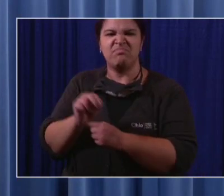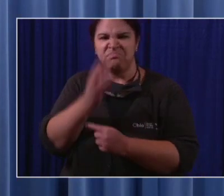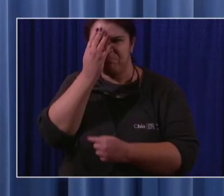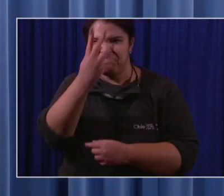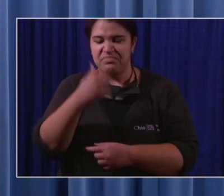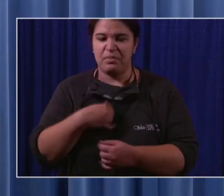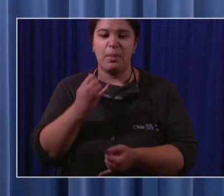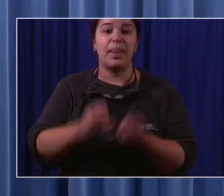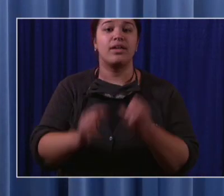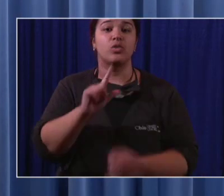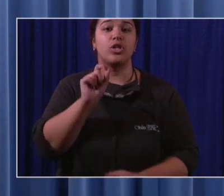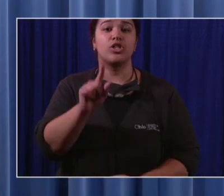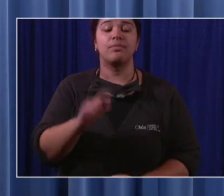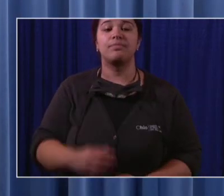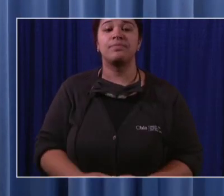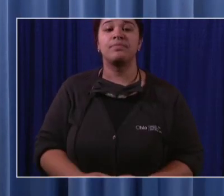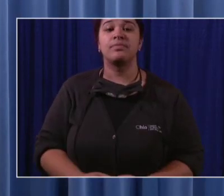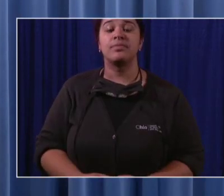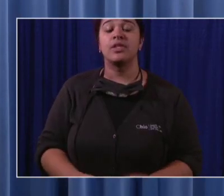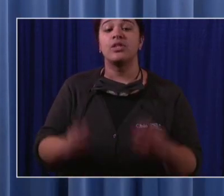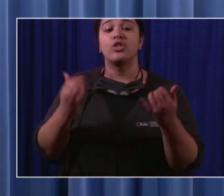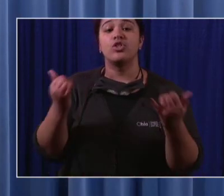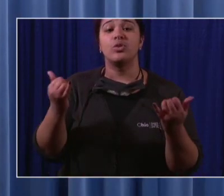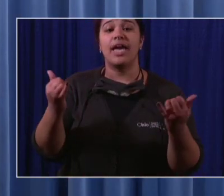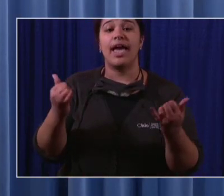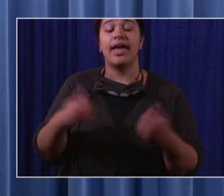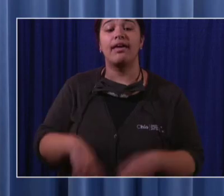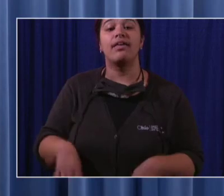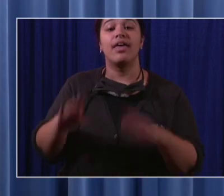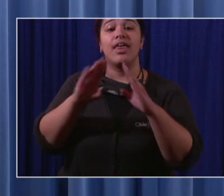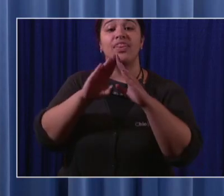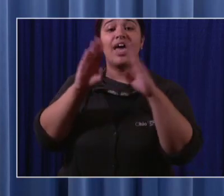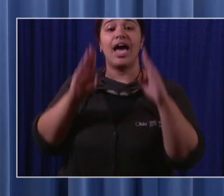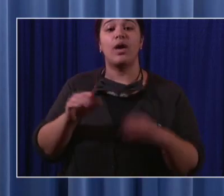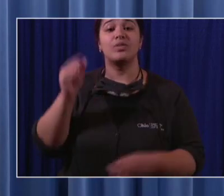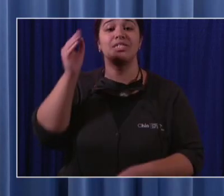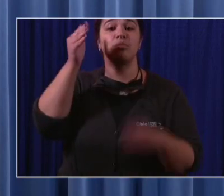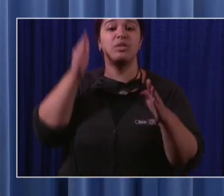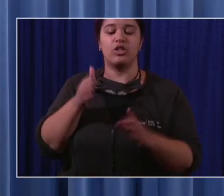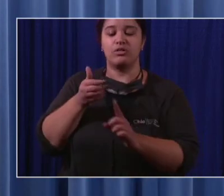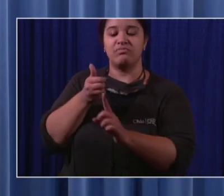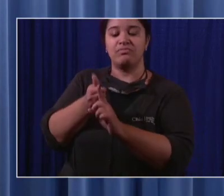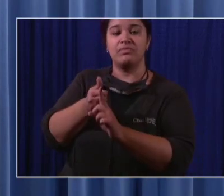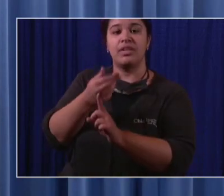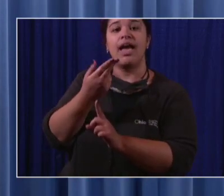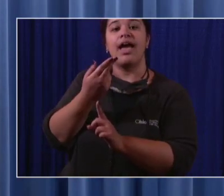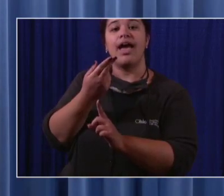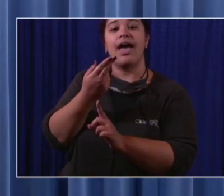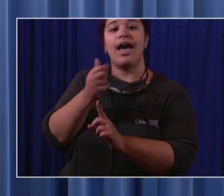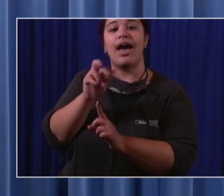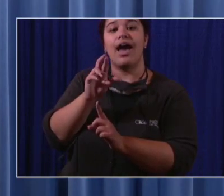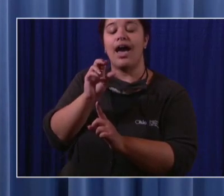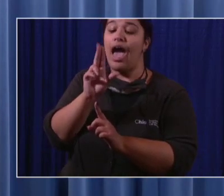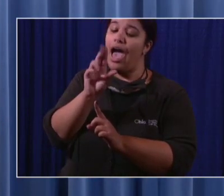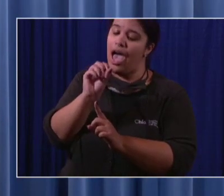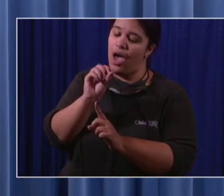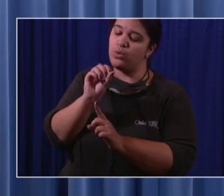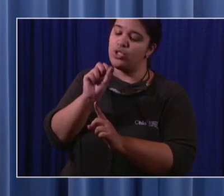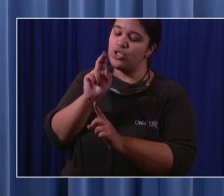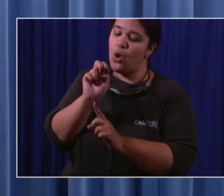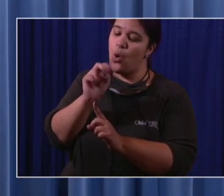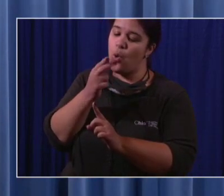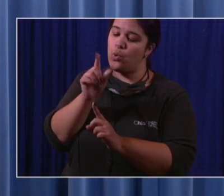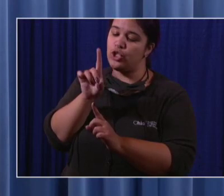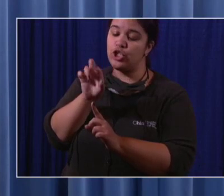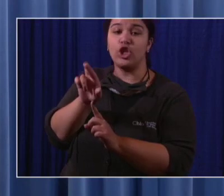Today, Larry Householder was removed as the House Speaker, and a federal indictment was unsealed in the $60